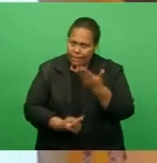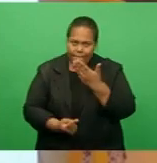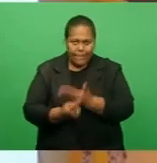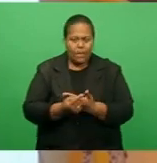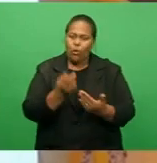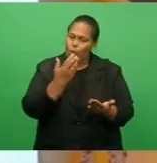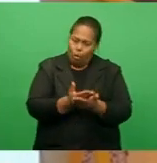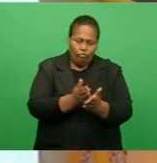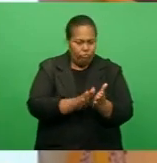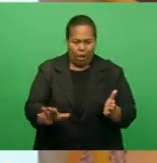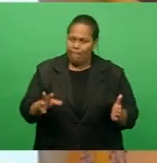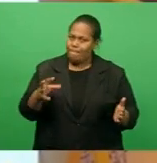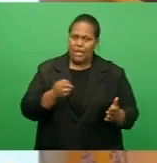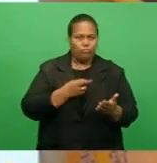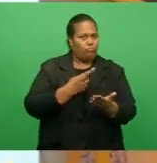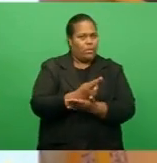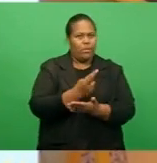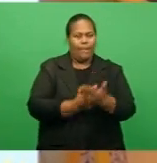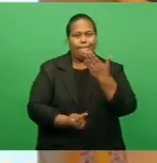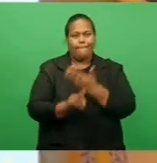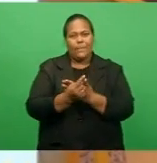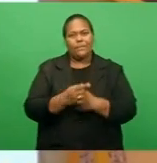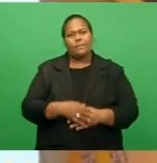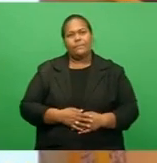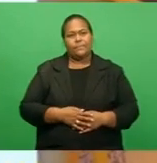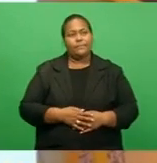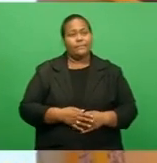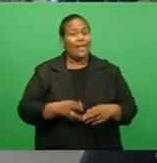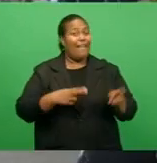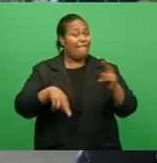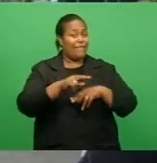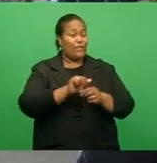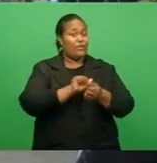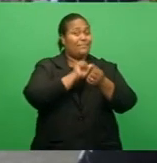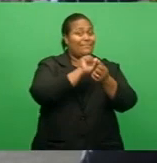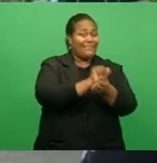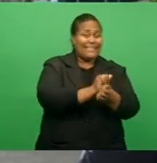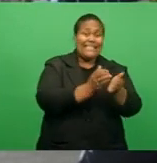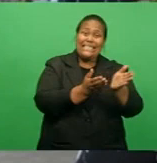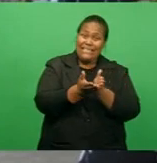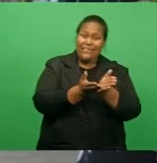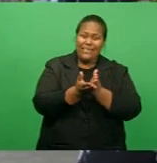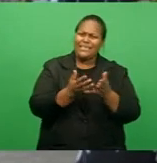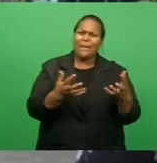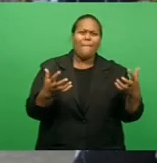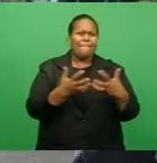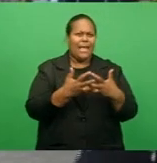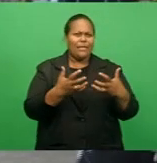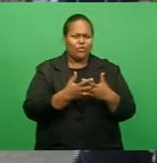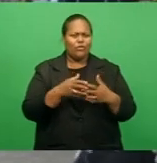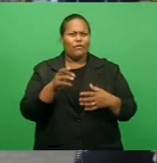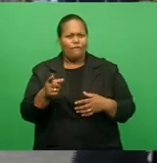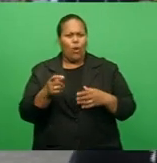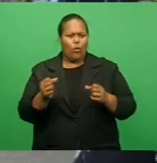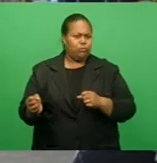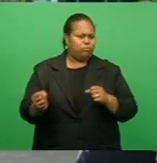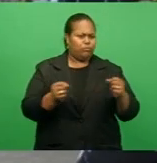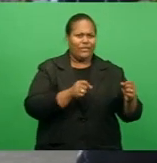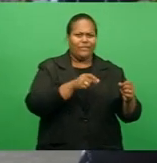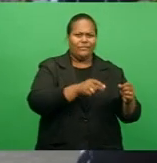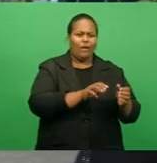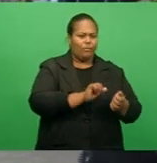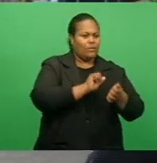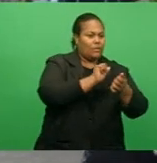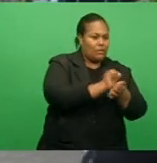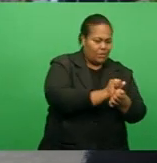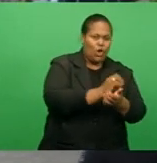ground. This was the inaugural program for the Fiji Corrections Service in line with its shift from containment to corrections.